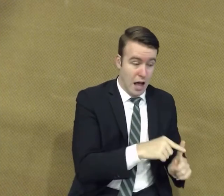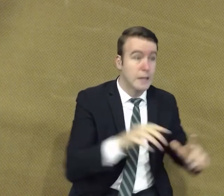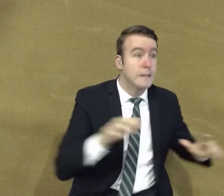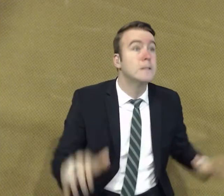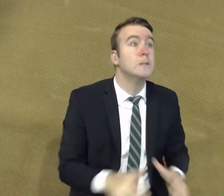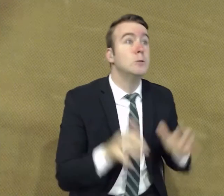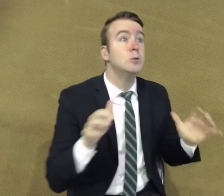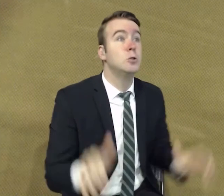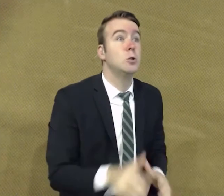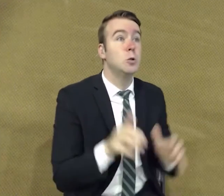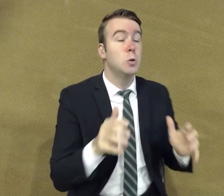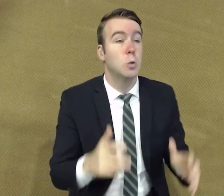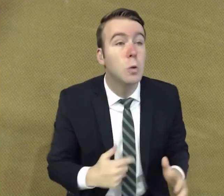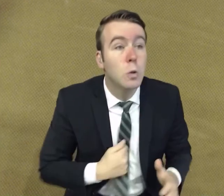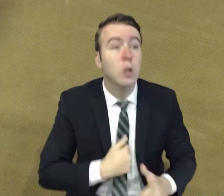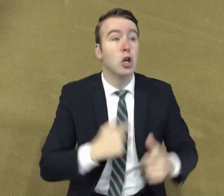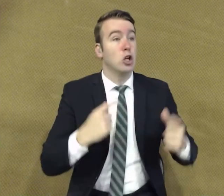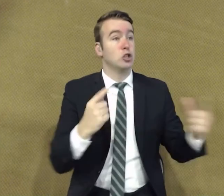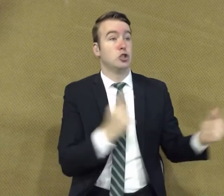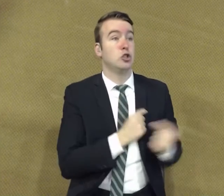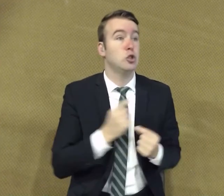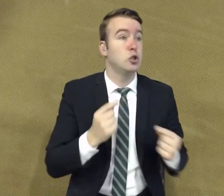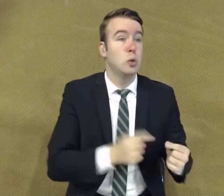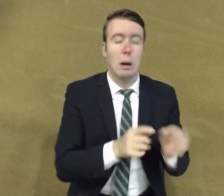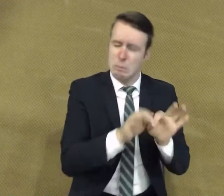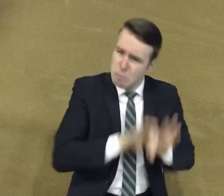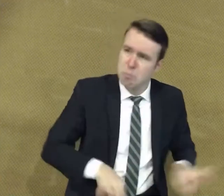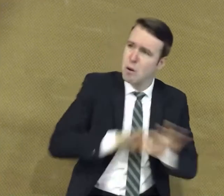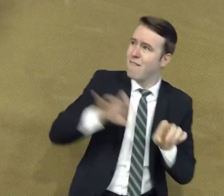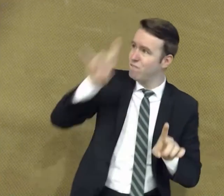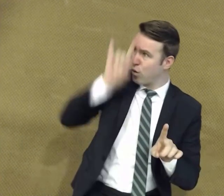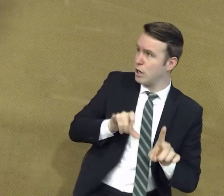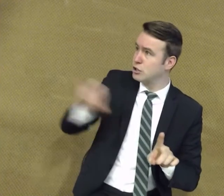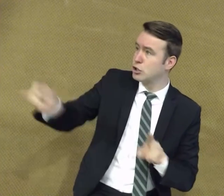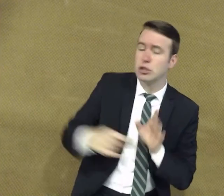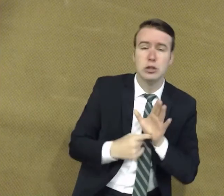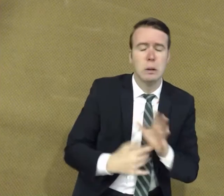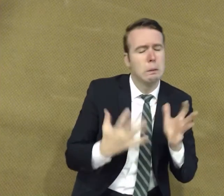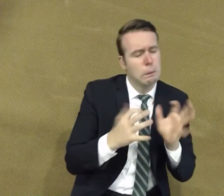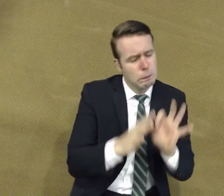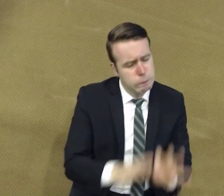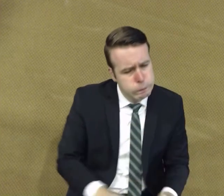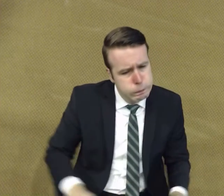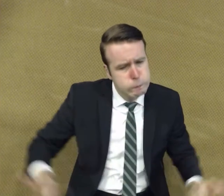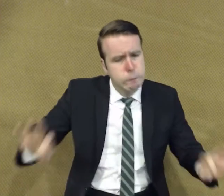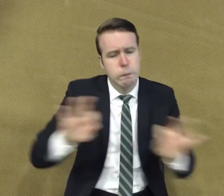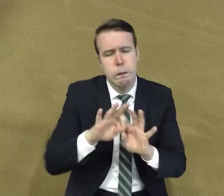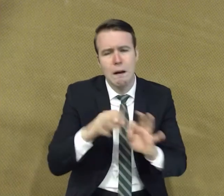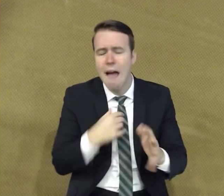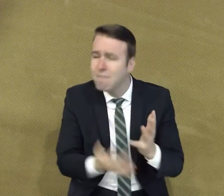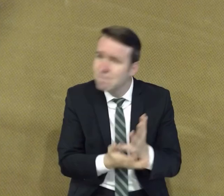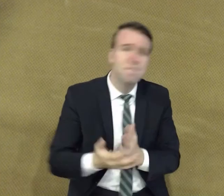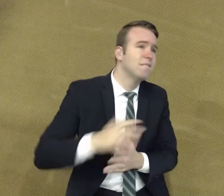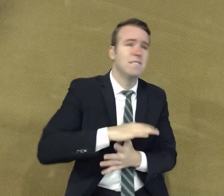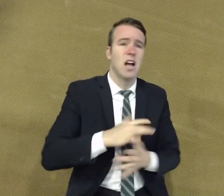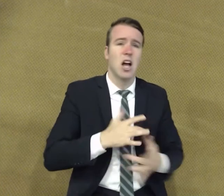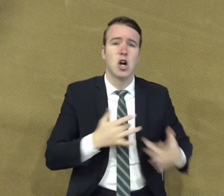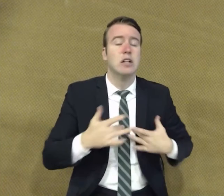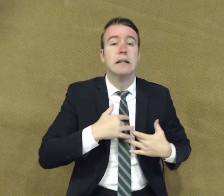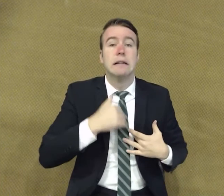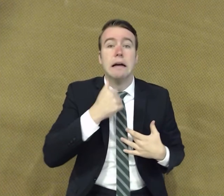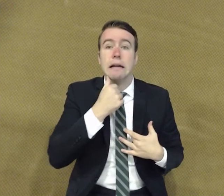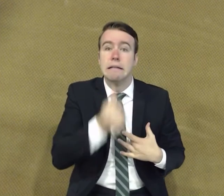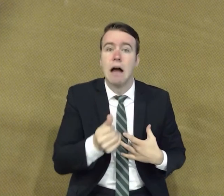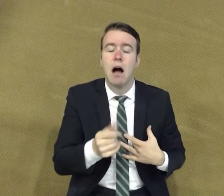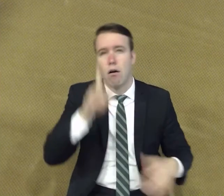most weight, to be judged against the backdrop of eternity and the worth of things that have ultimate concern, and not little